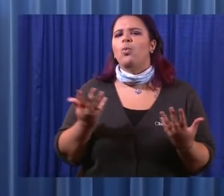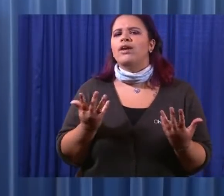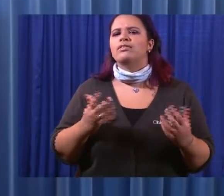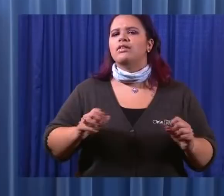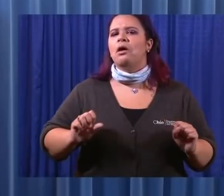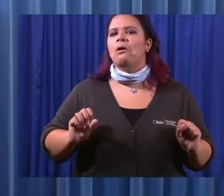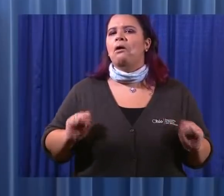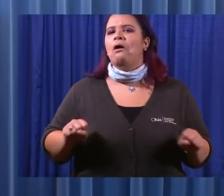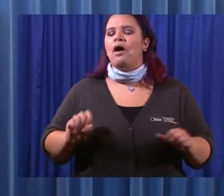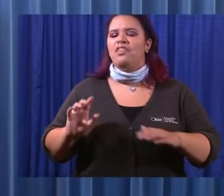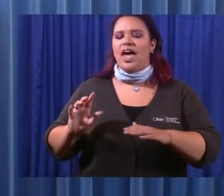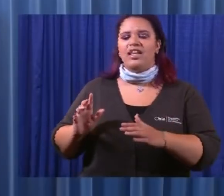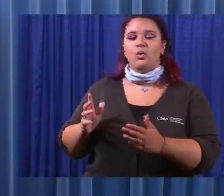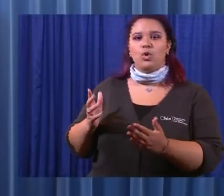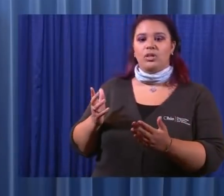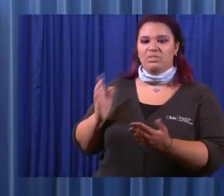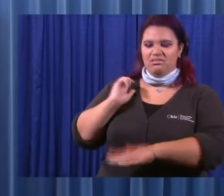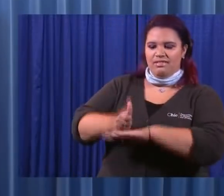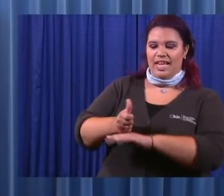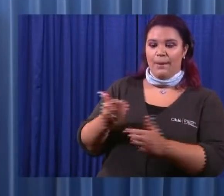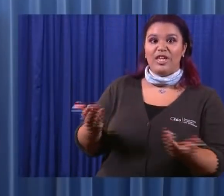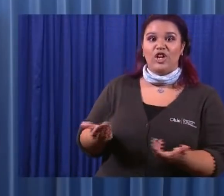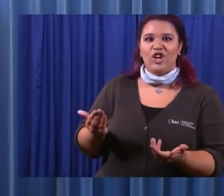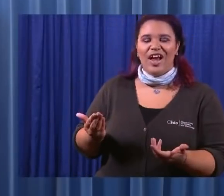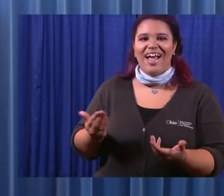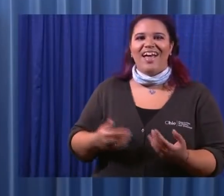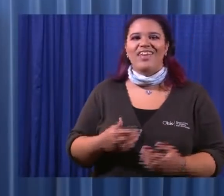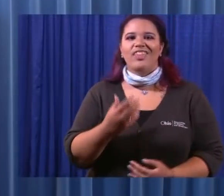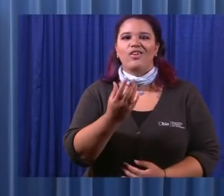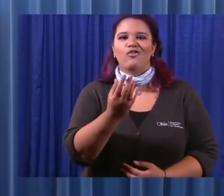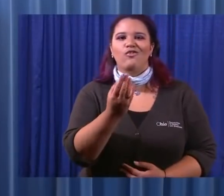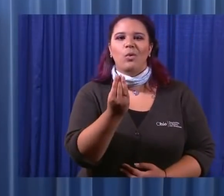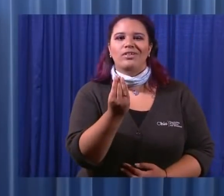and the 1,400 jobs that come with it?